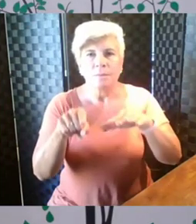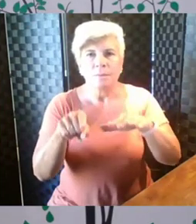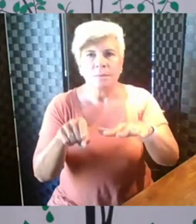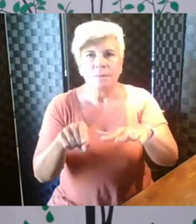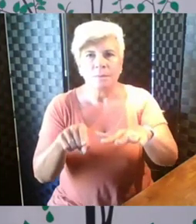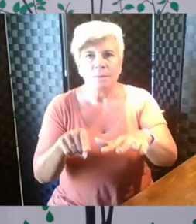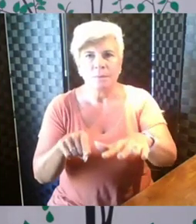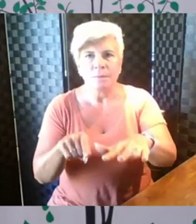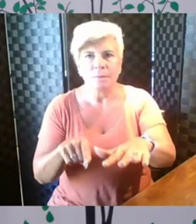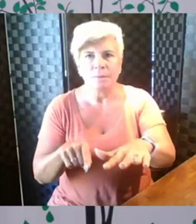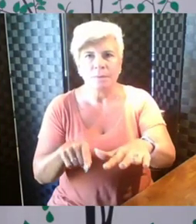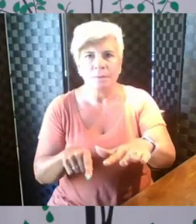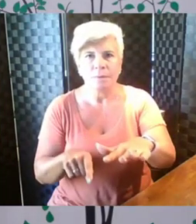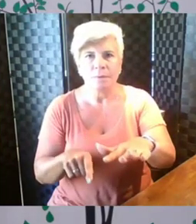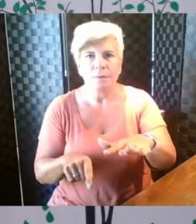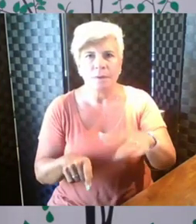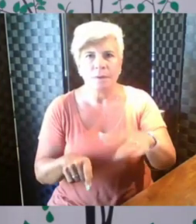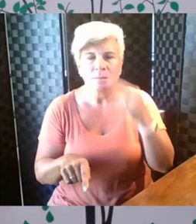Exhale.